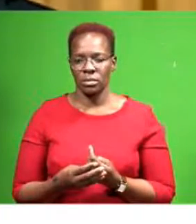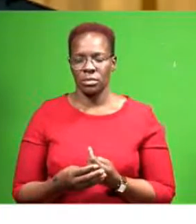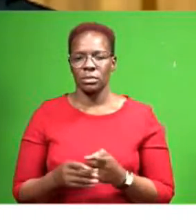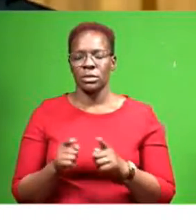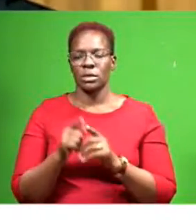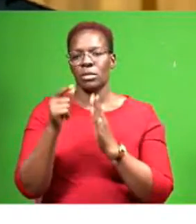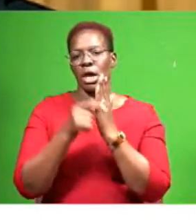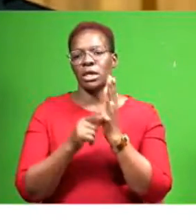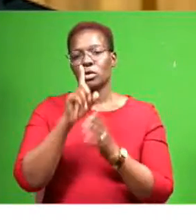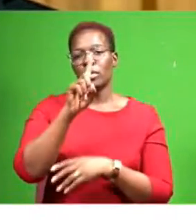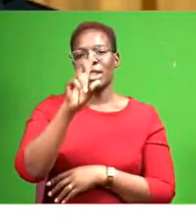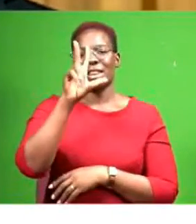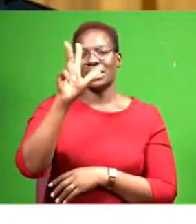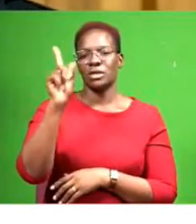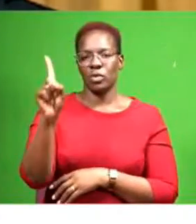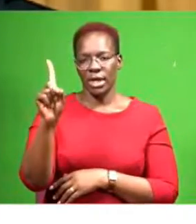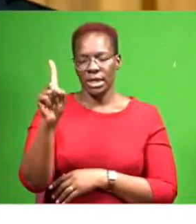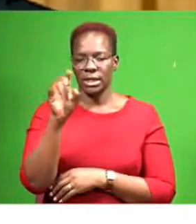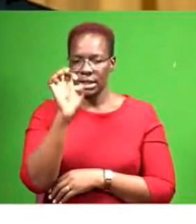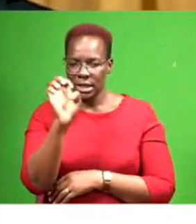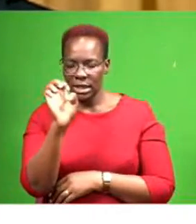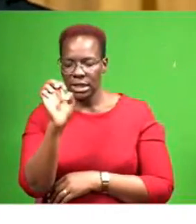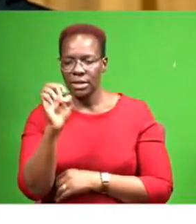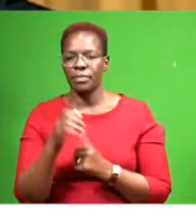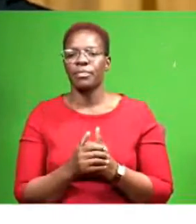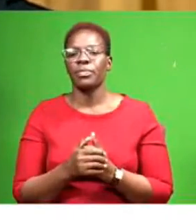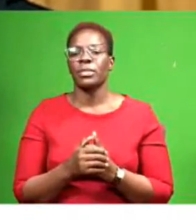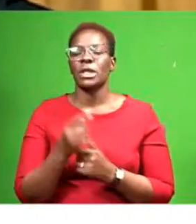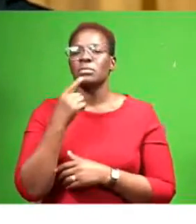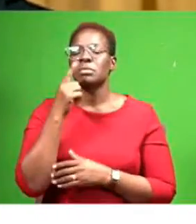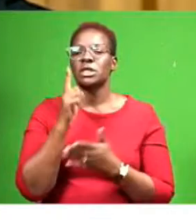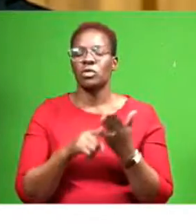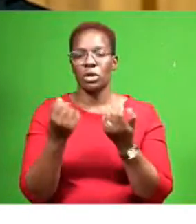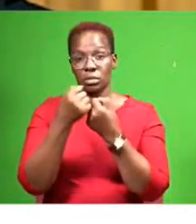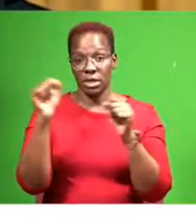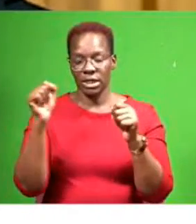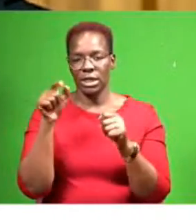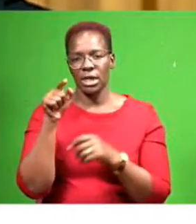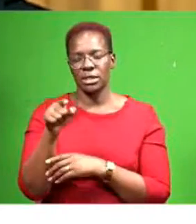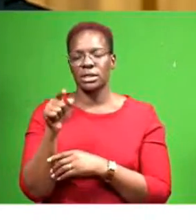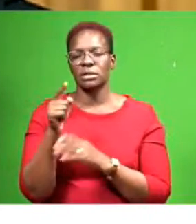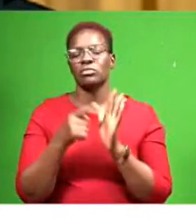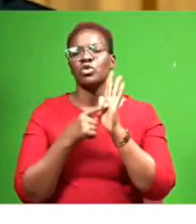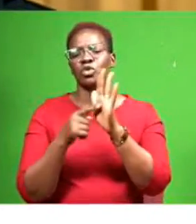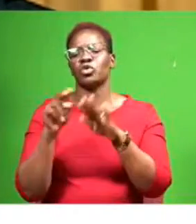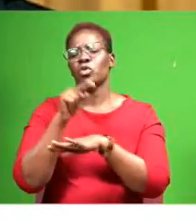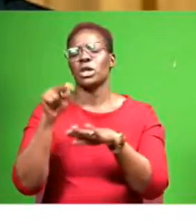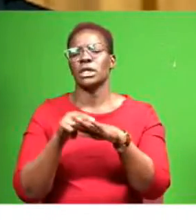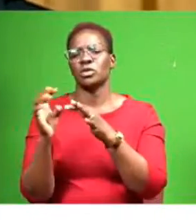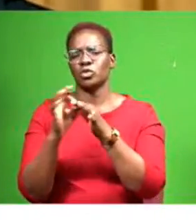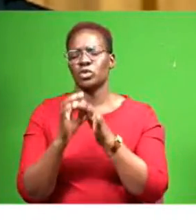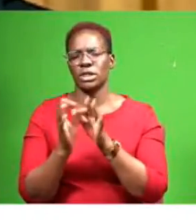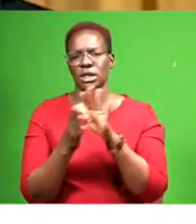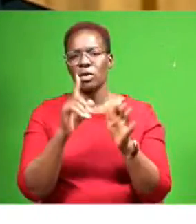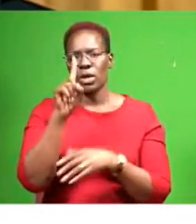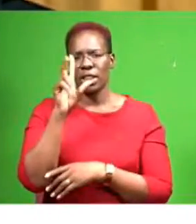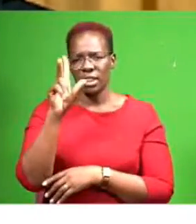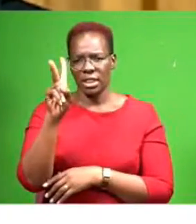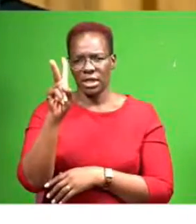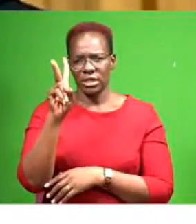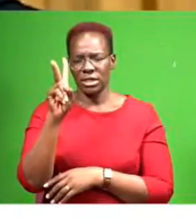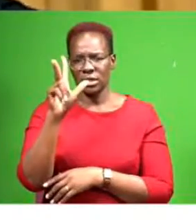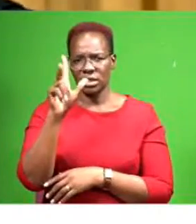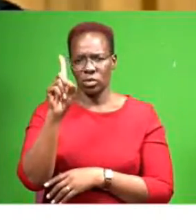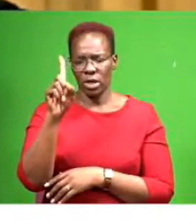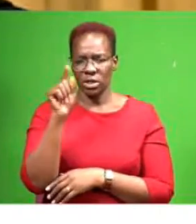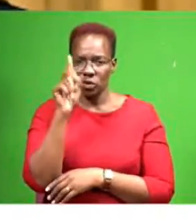Article 131E states that the President is a symbol of national unity. 131(2)(c) gives